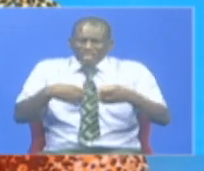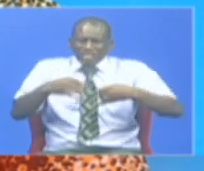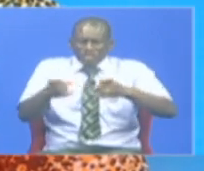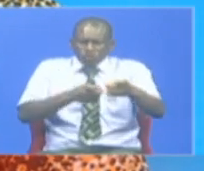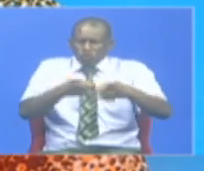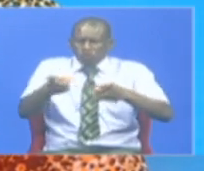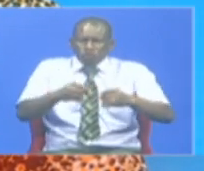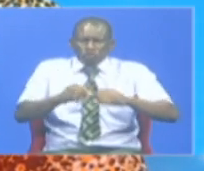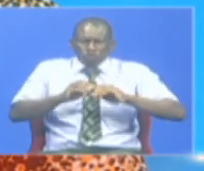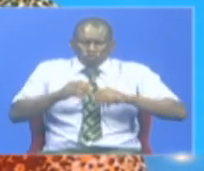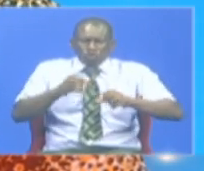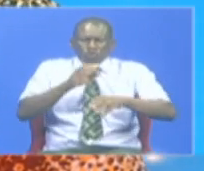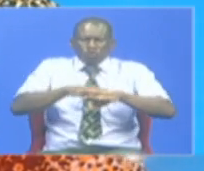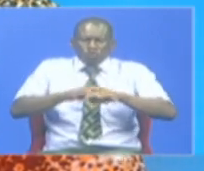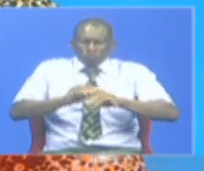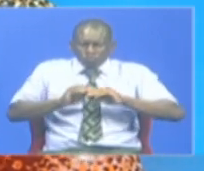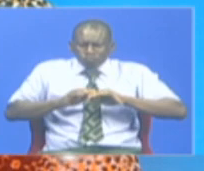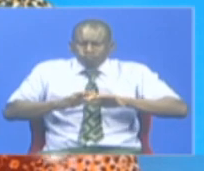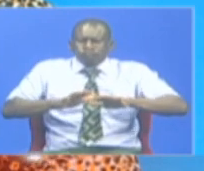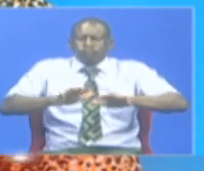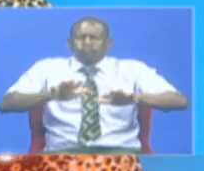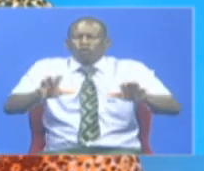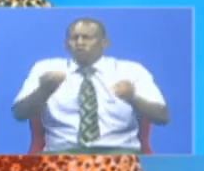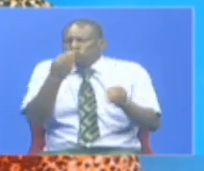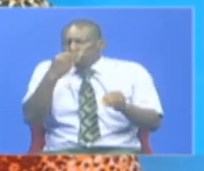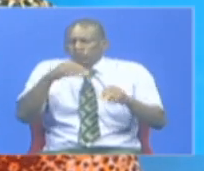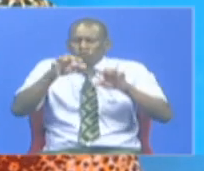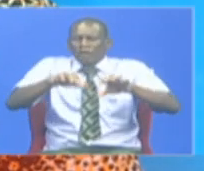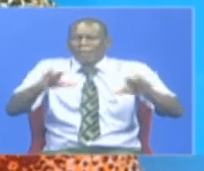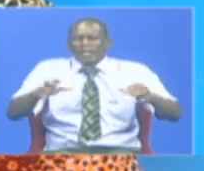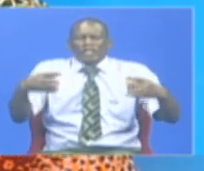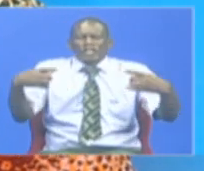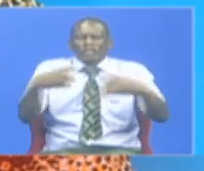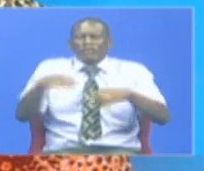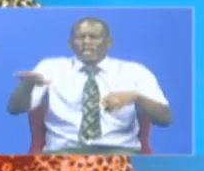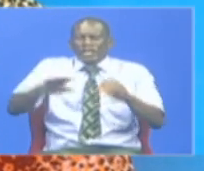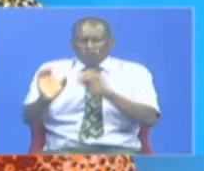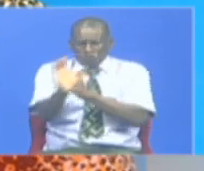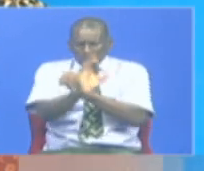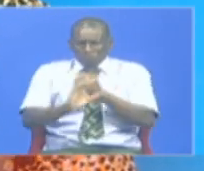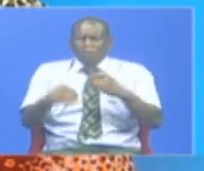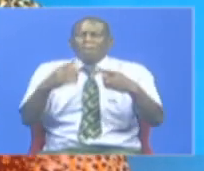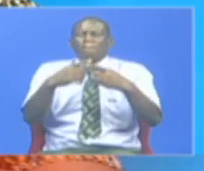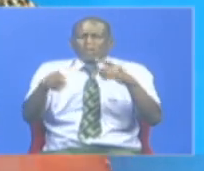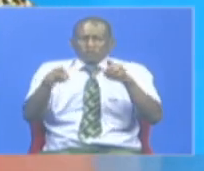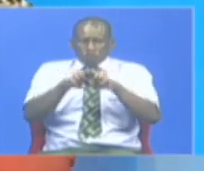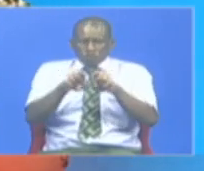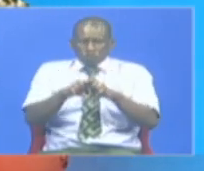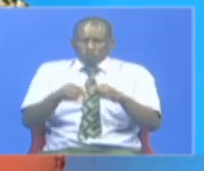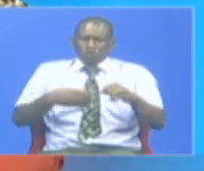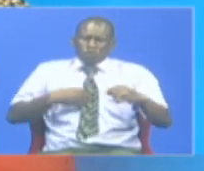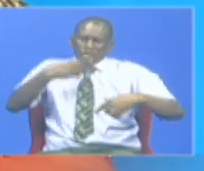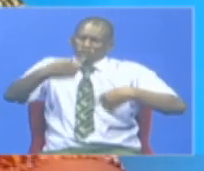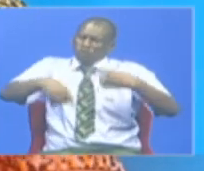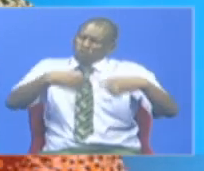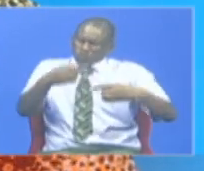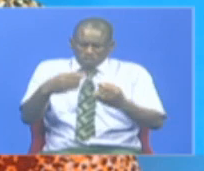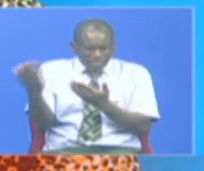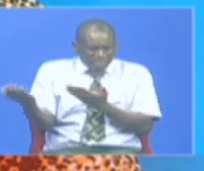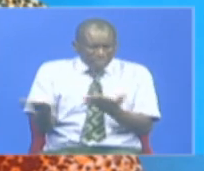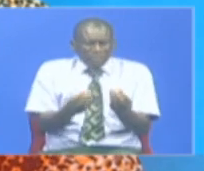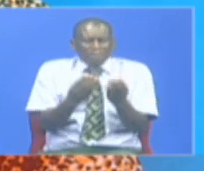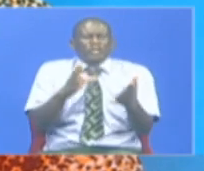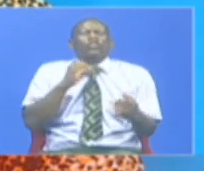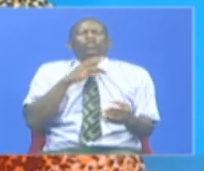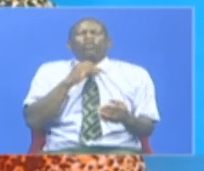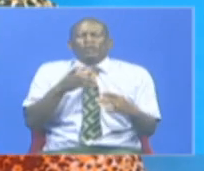steady flow of food to markets all across the country. We have, however, continued to receive numerous